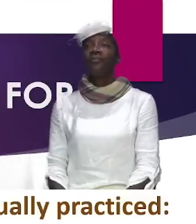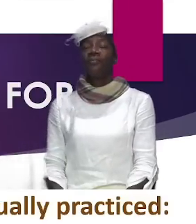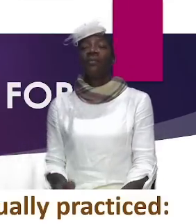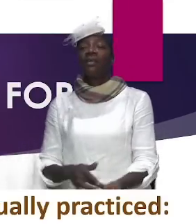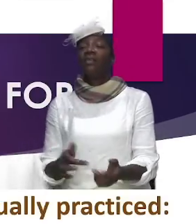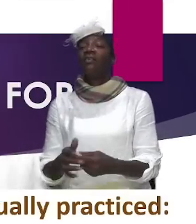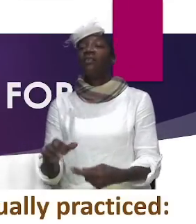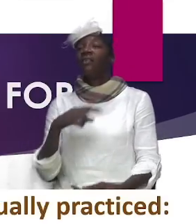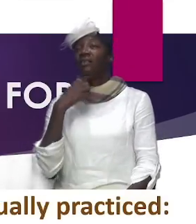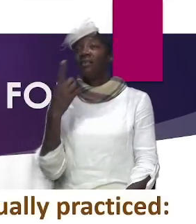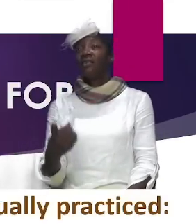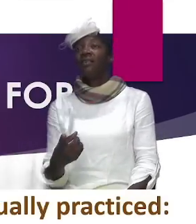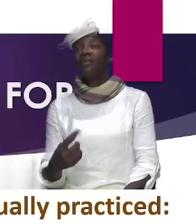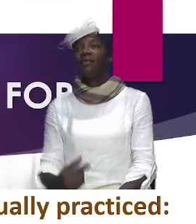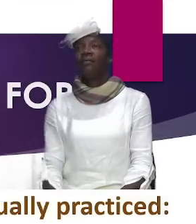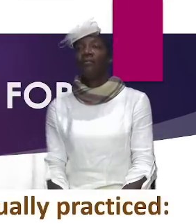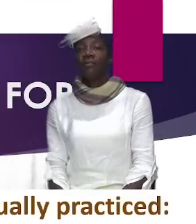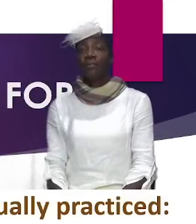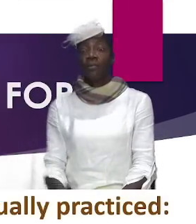Jesus is saying that